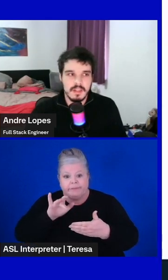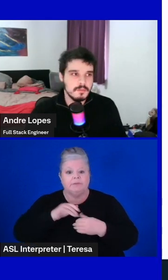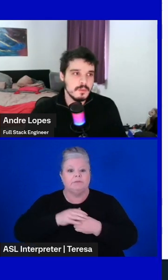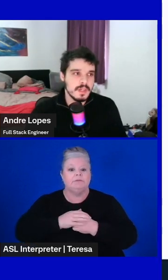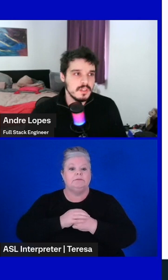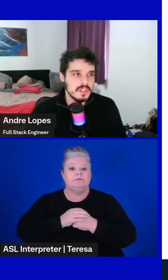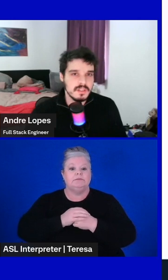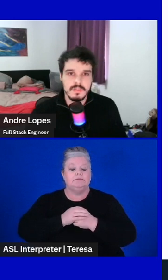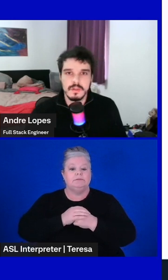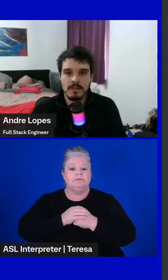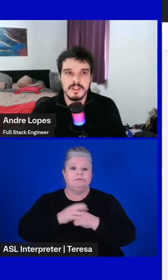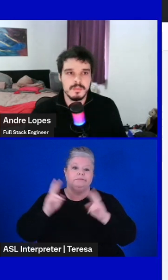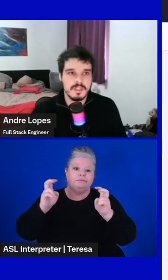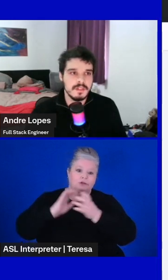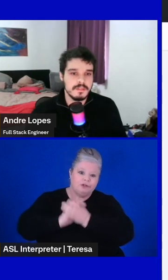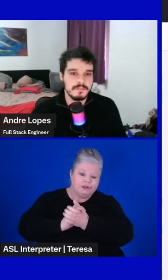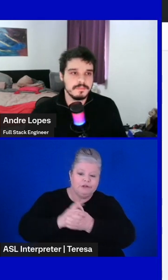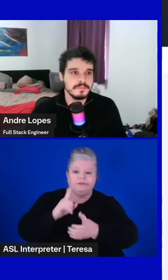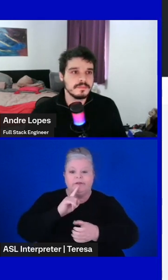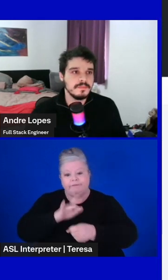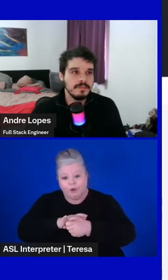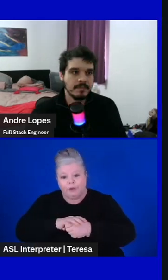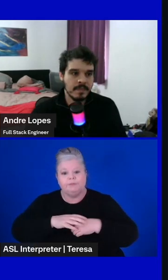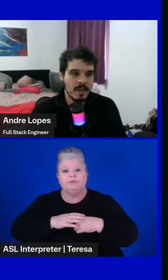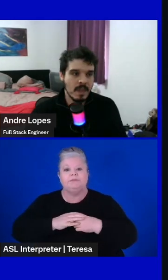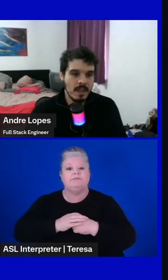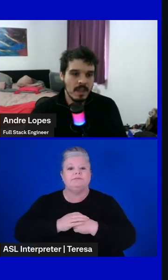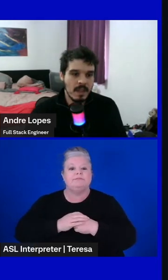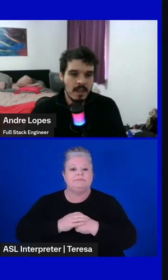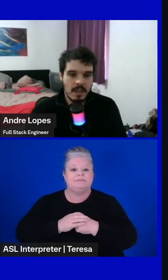and then congratulations, you are confirmed.